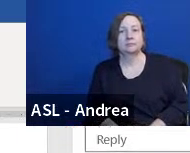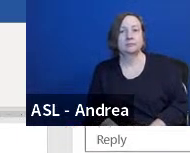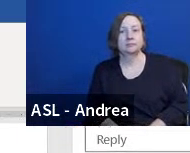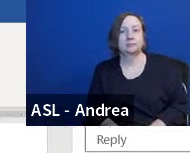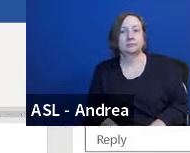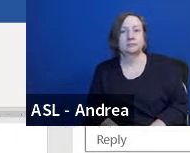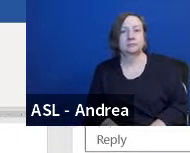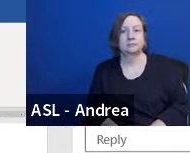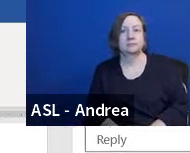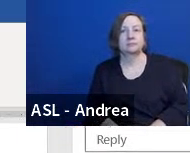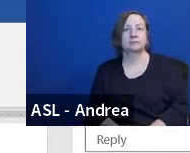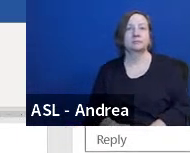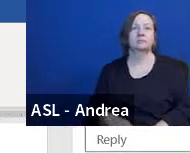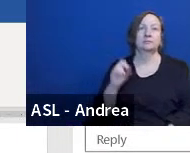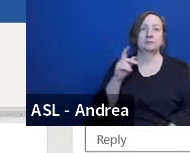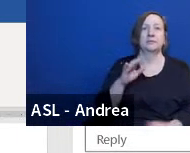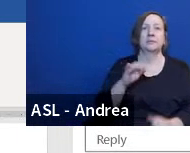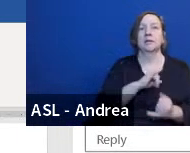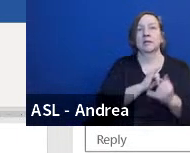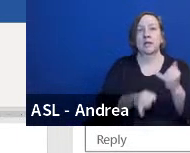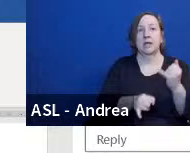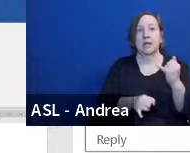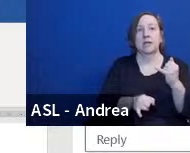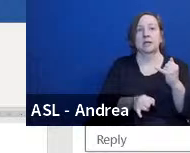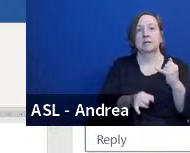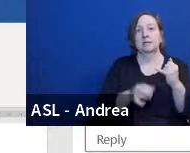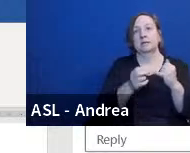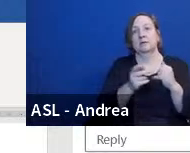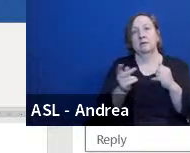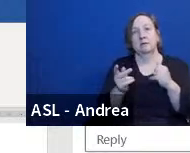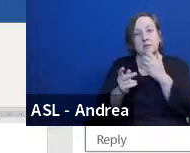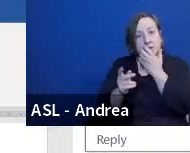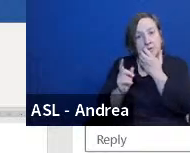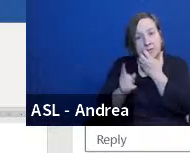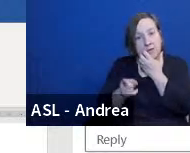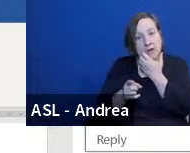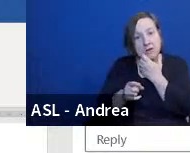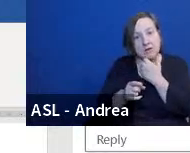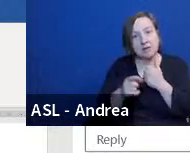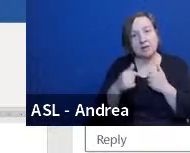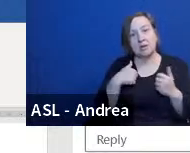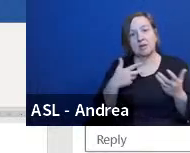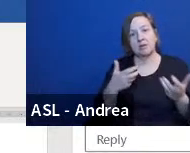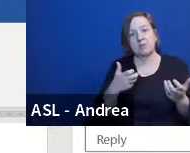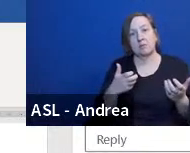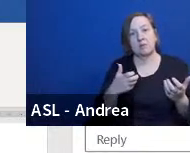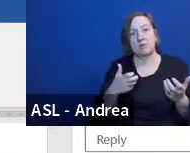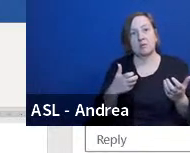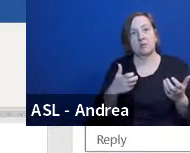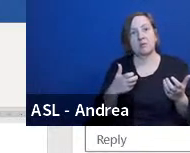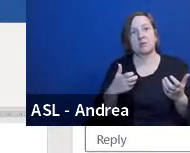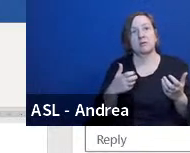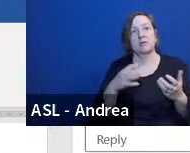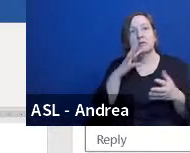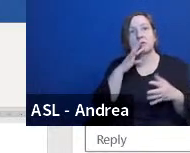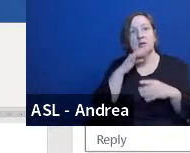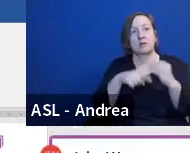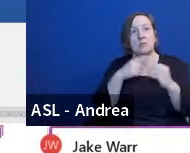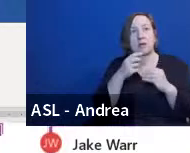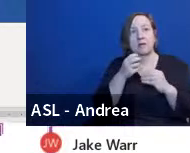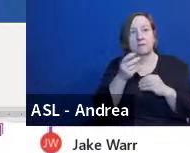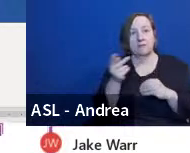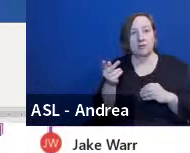All right. In our last few minutes here, I wanted to get to a couple